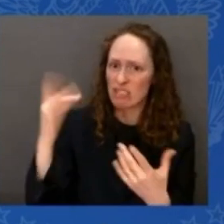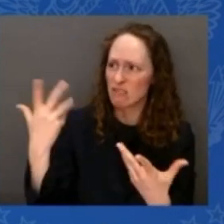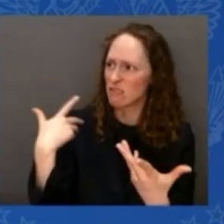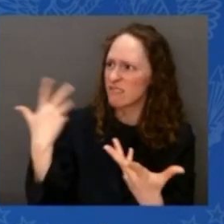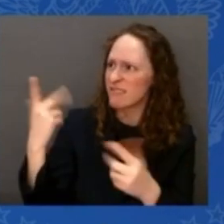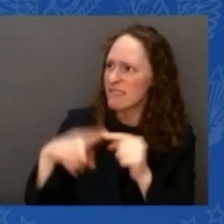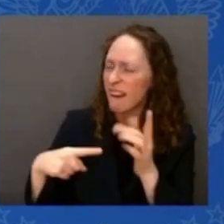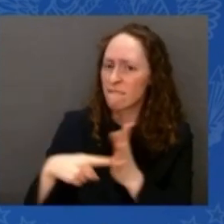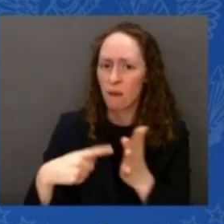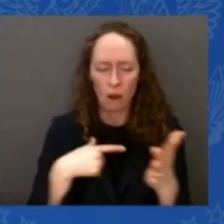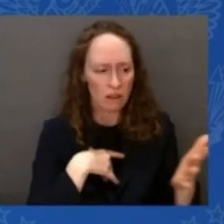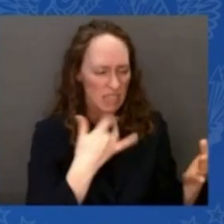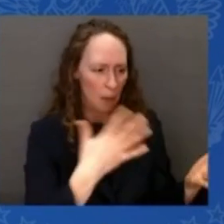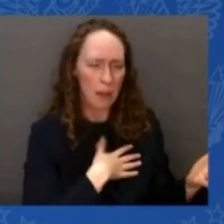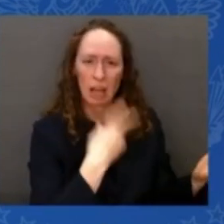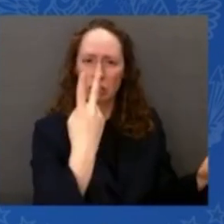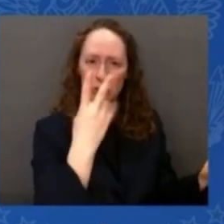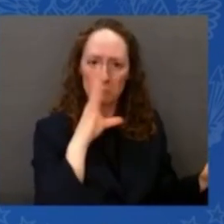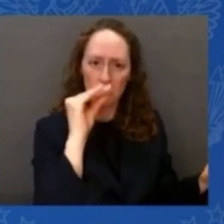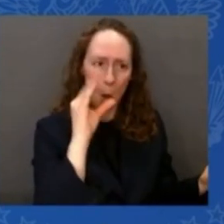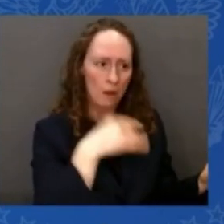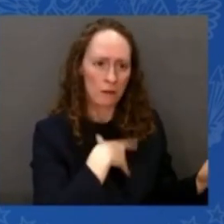and say,